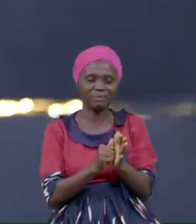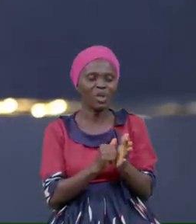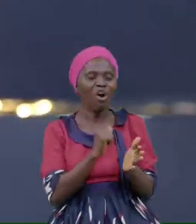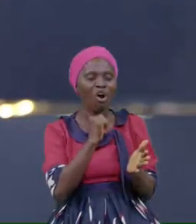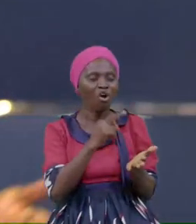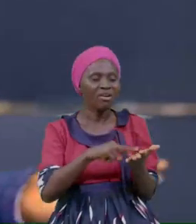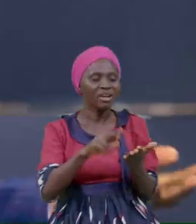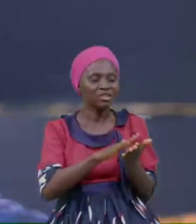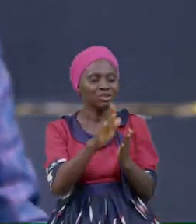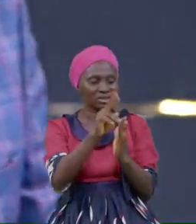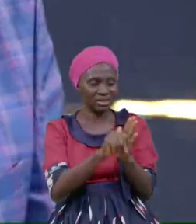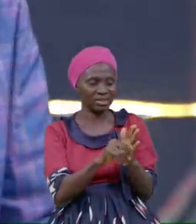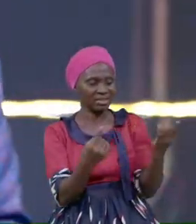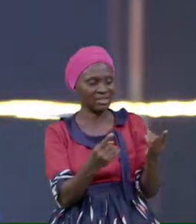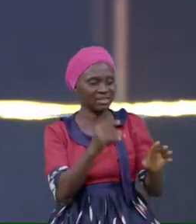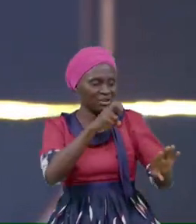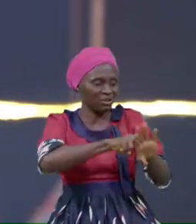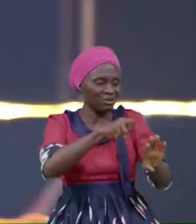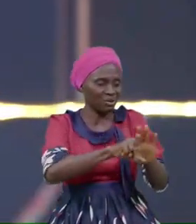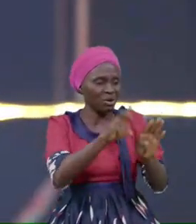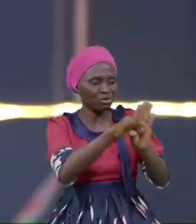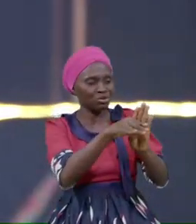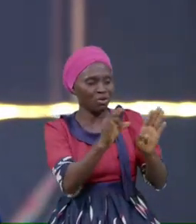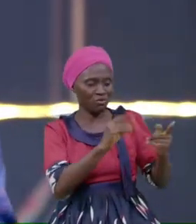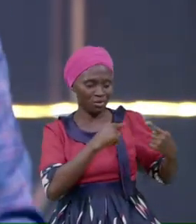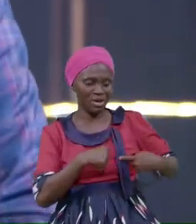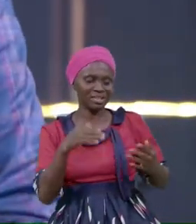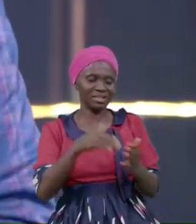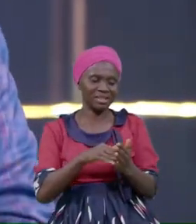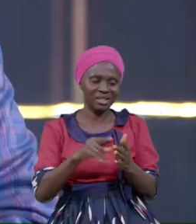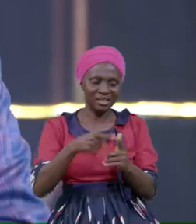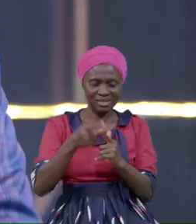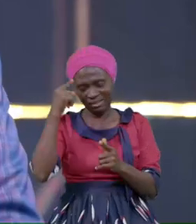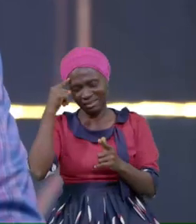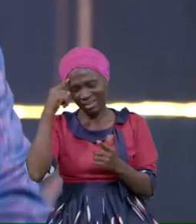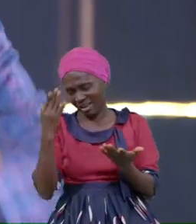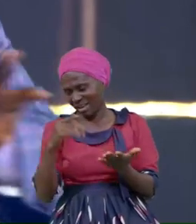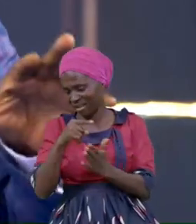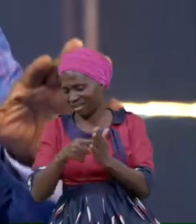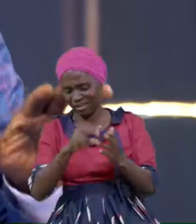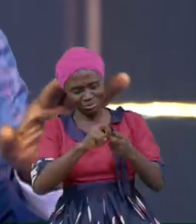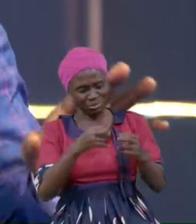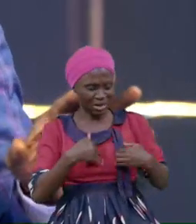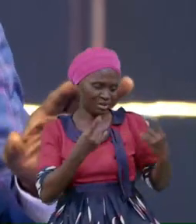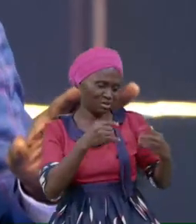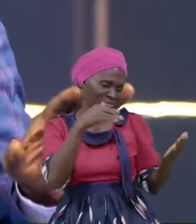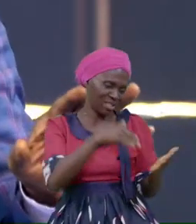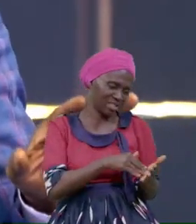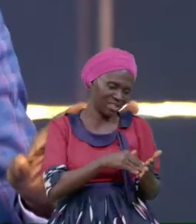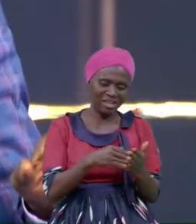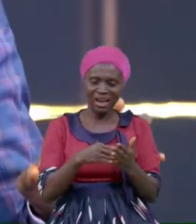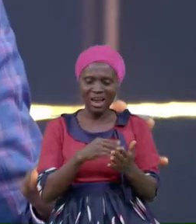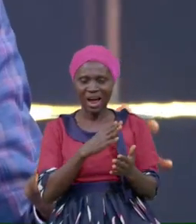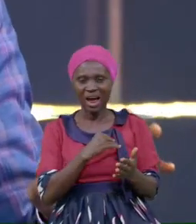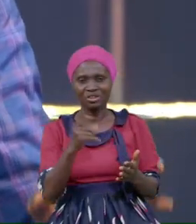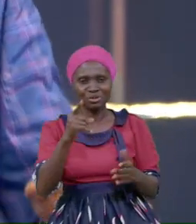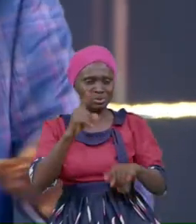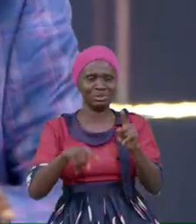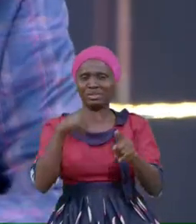Unrighteousness. This thing has come again. What can I do now? You couldn't say no. All those bad things in your